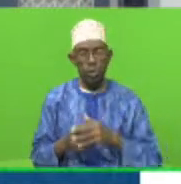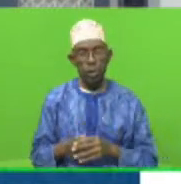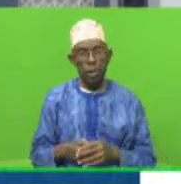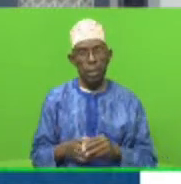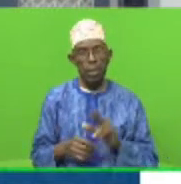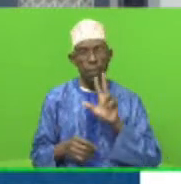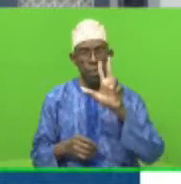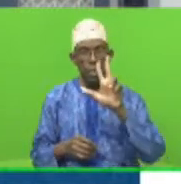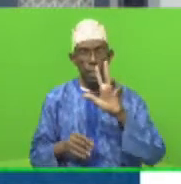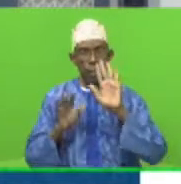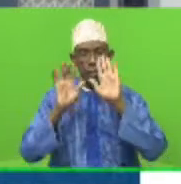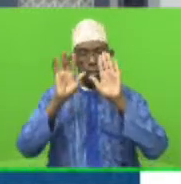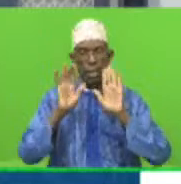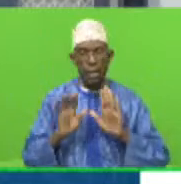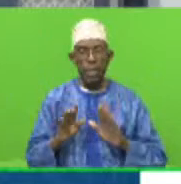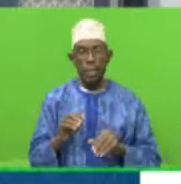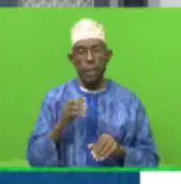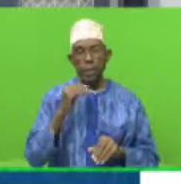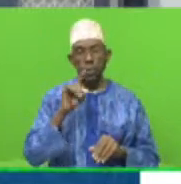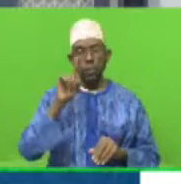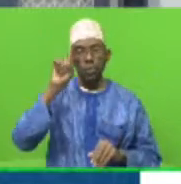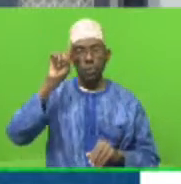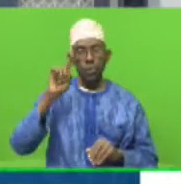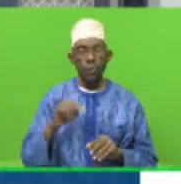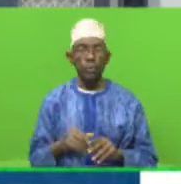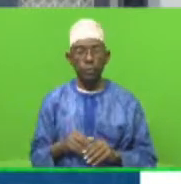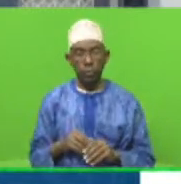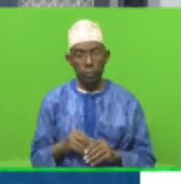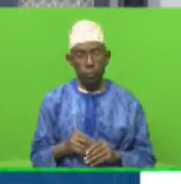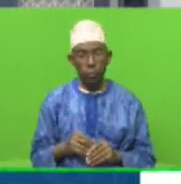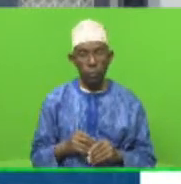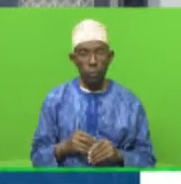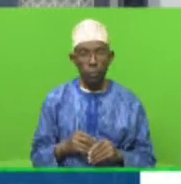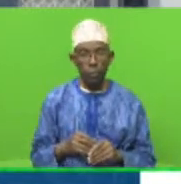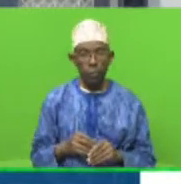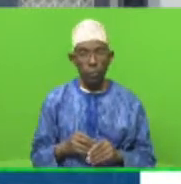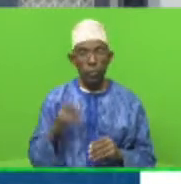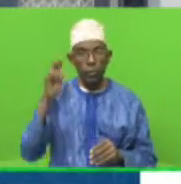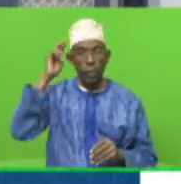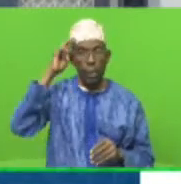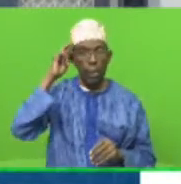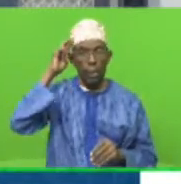three main, inshallah ta'ala, we would want to focus on three main reasons or